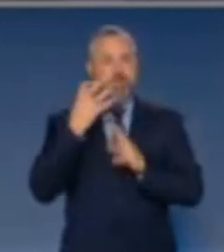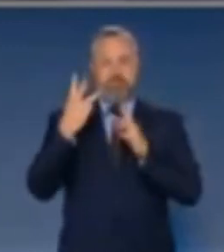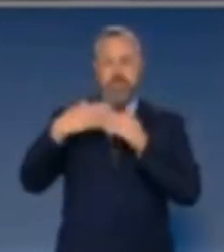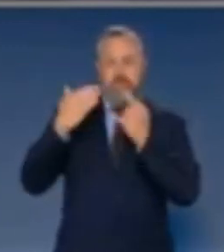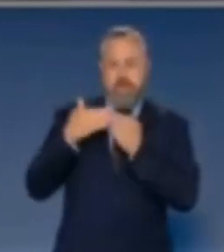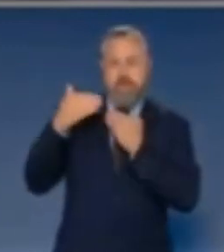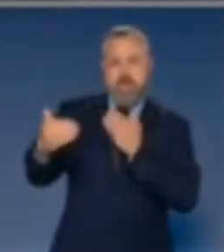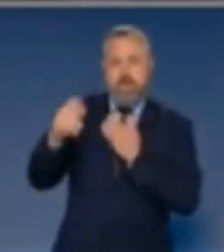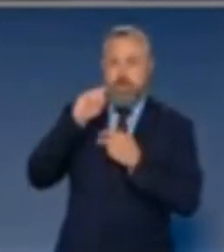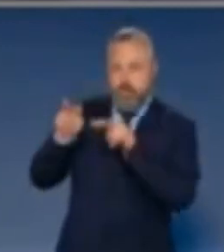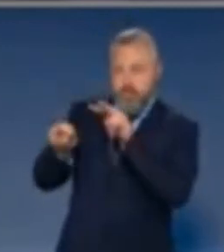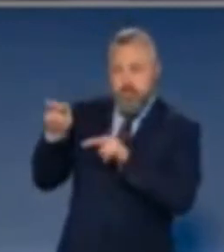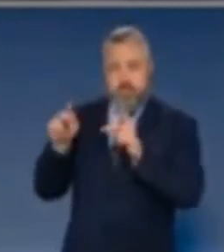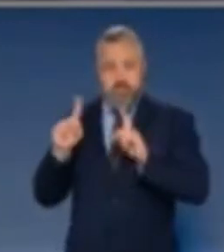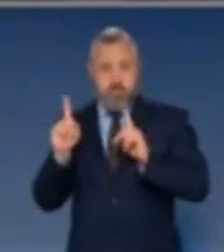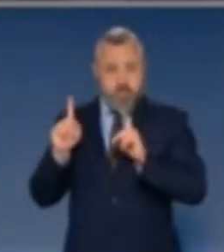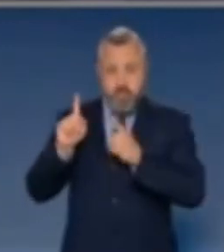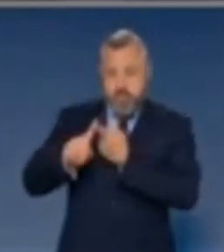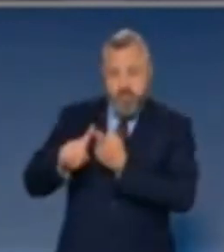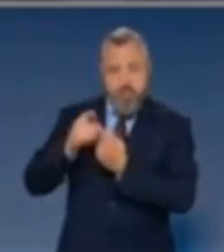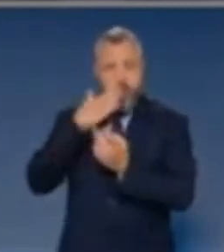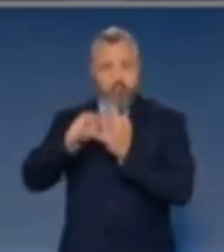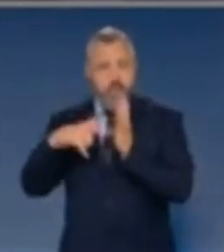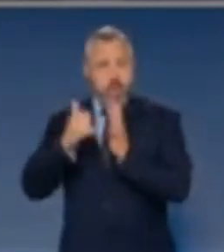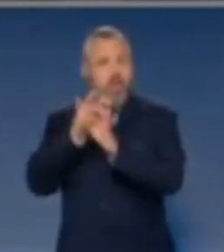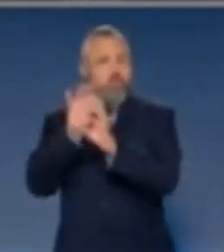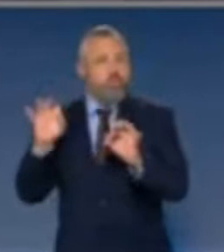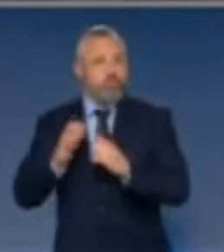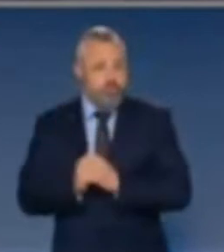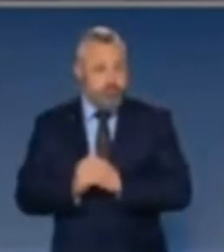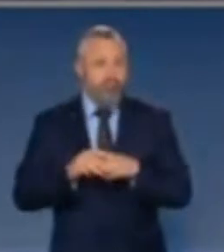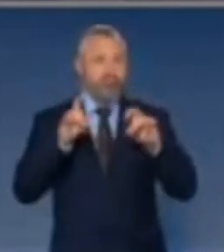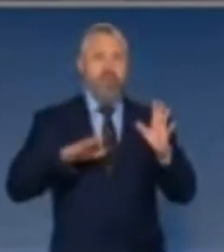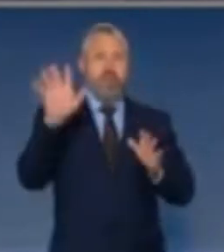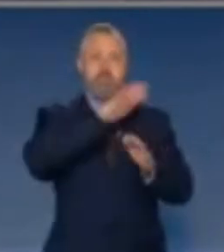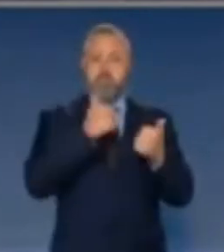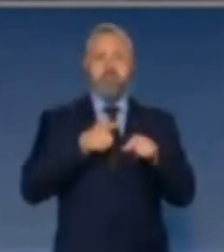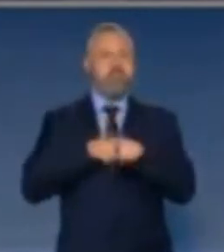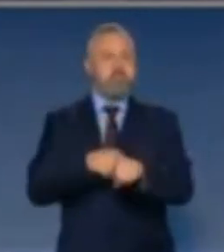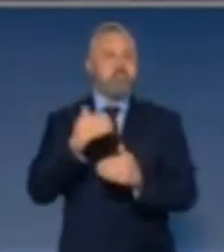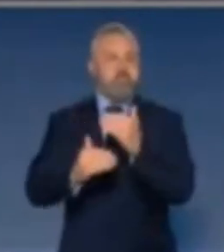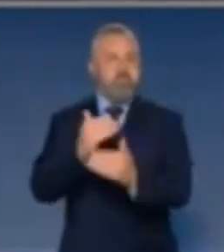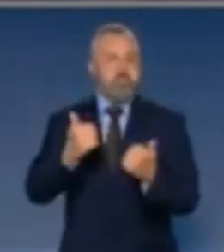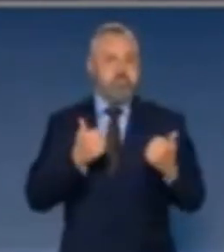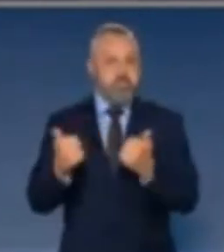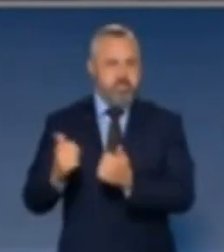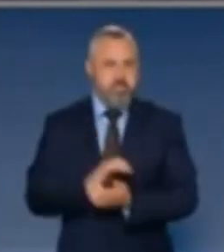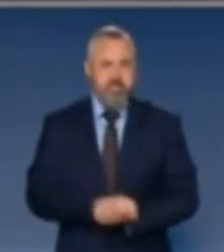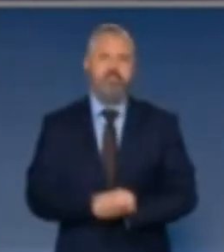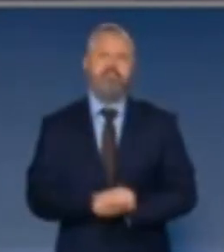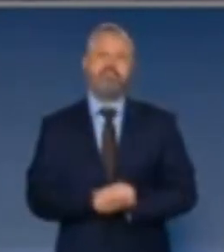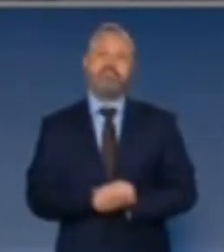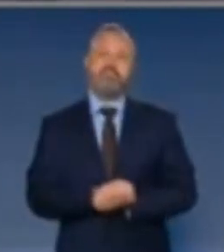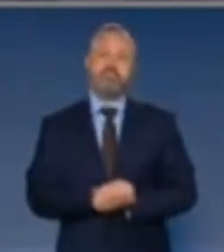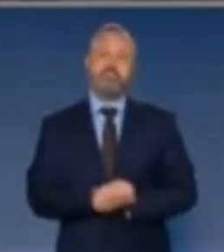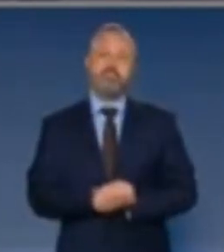have responded accordingly. Then, briefly, with regards to the Aged Care Royal Commission,